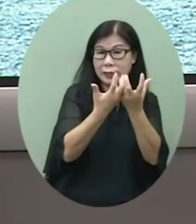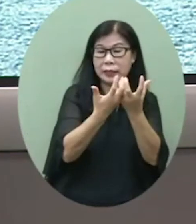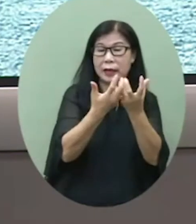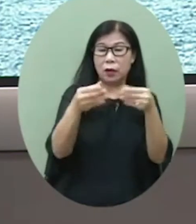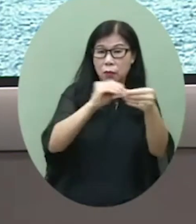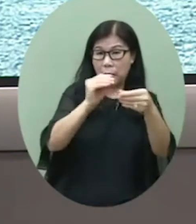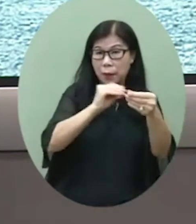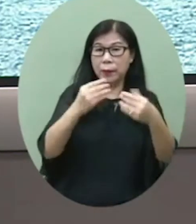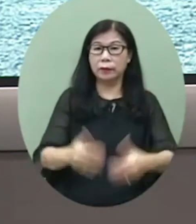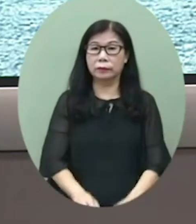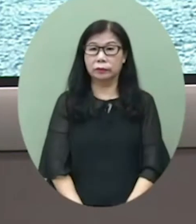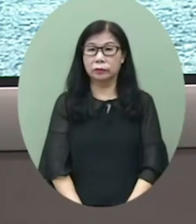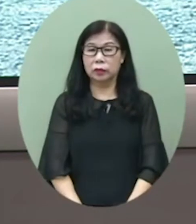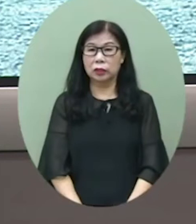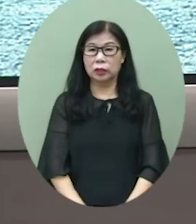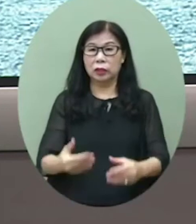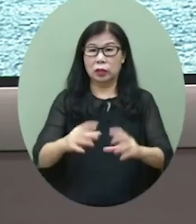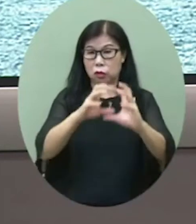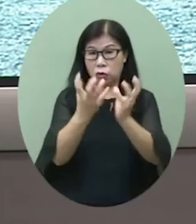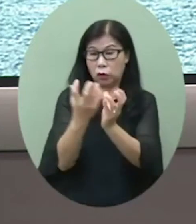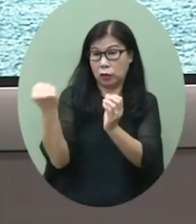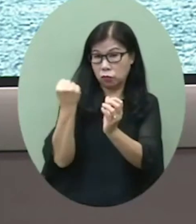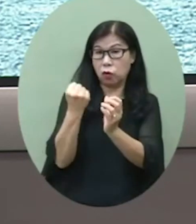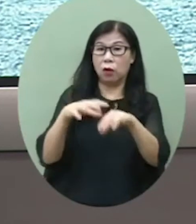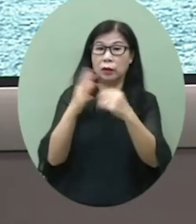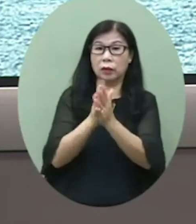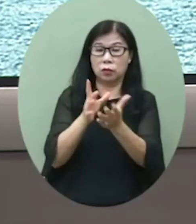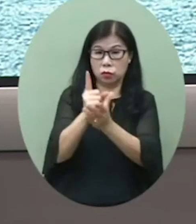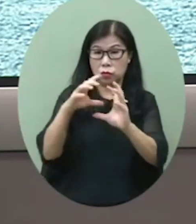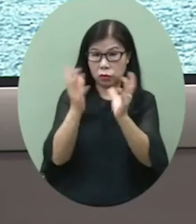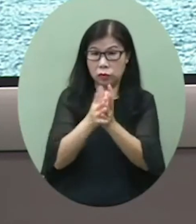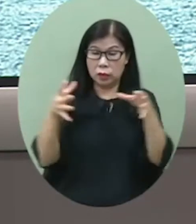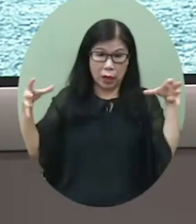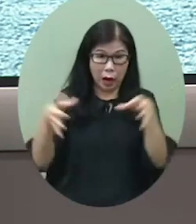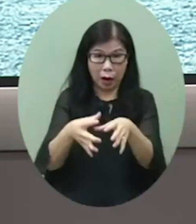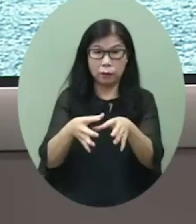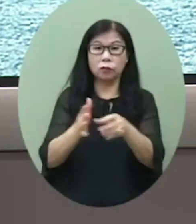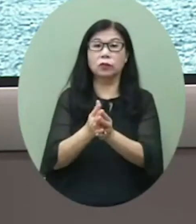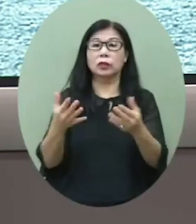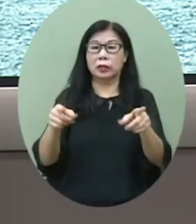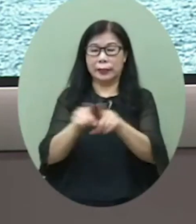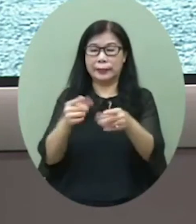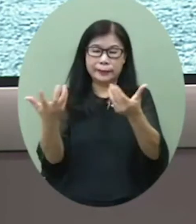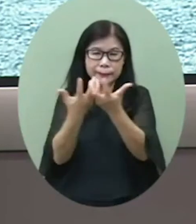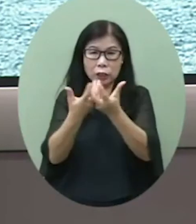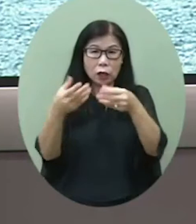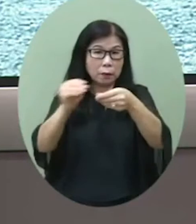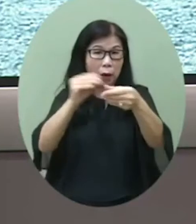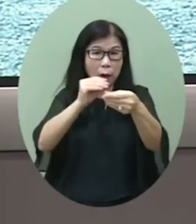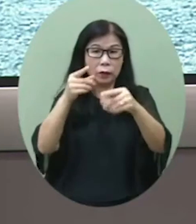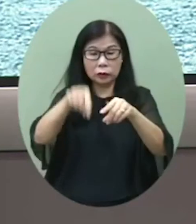cannot be held. And then we have a central counting center, say the District Council